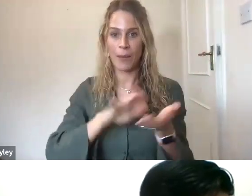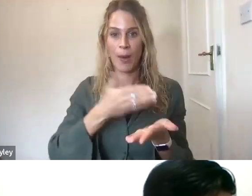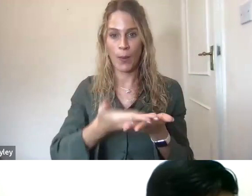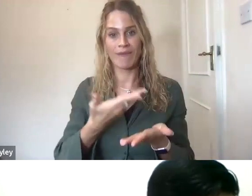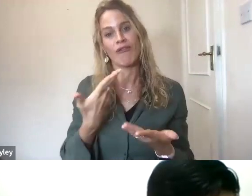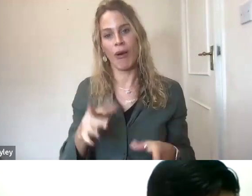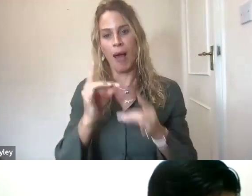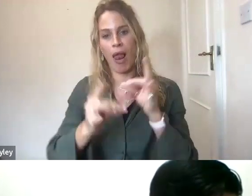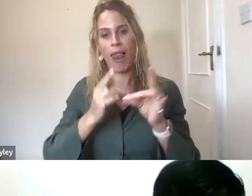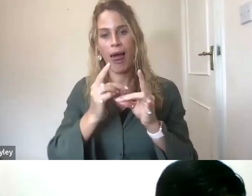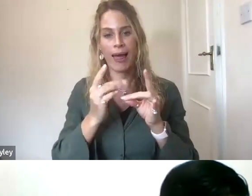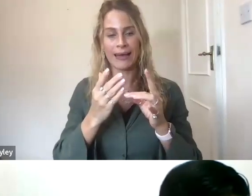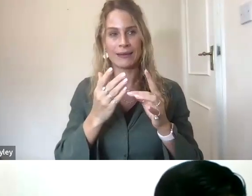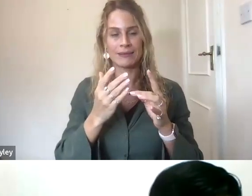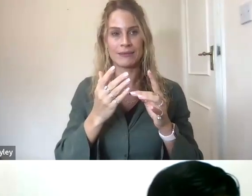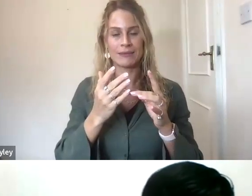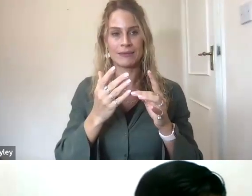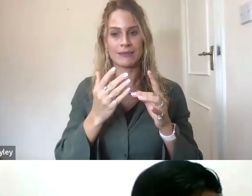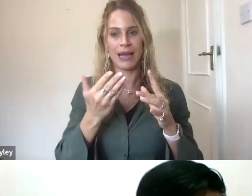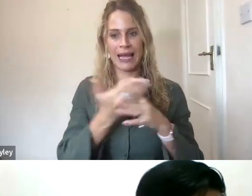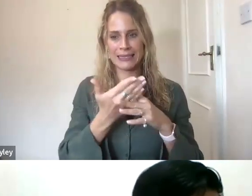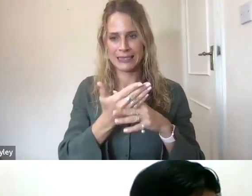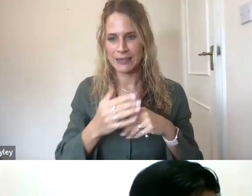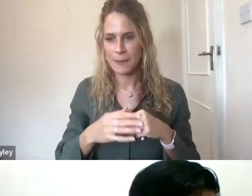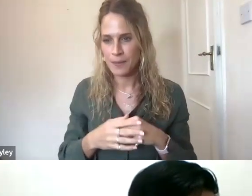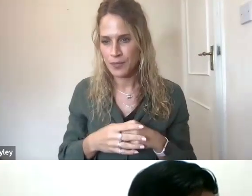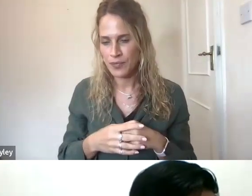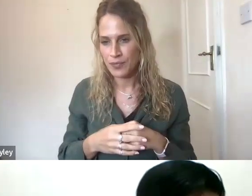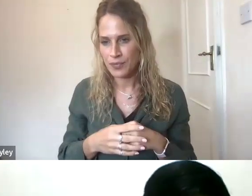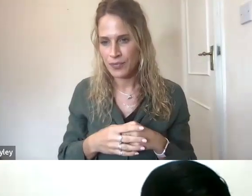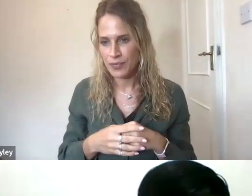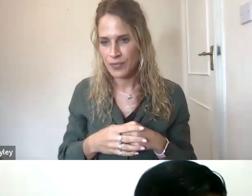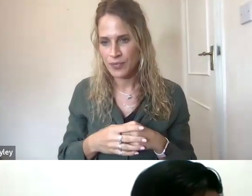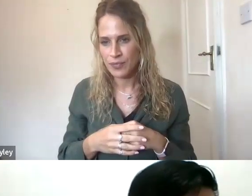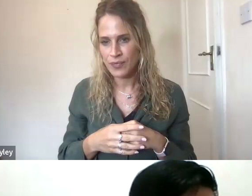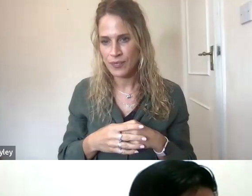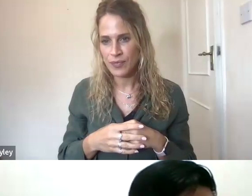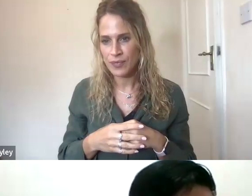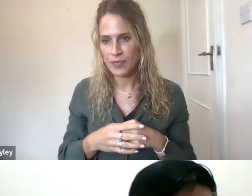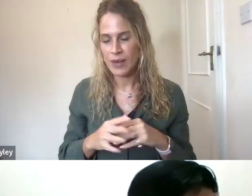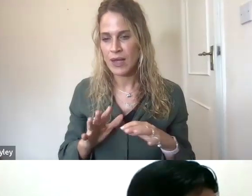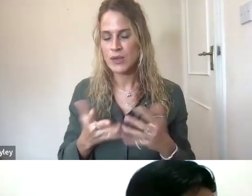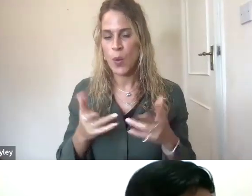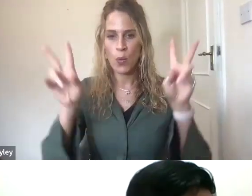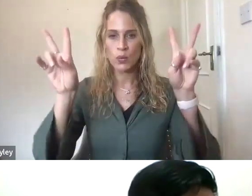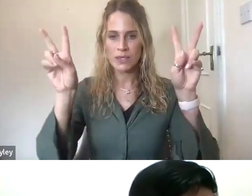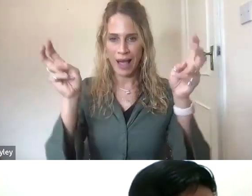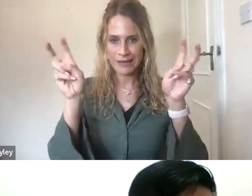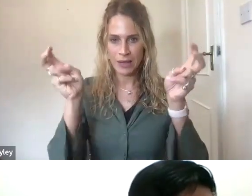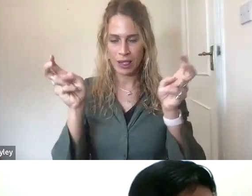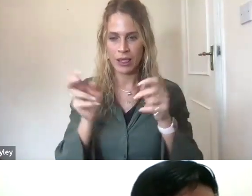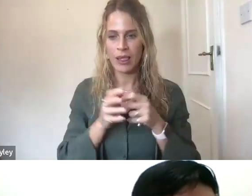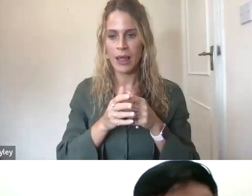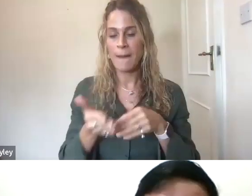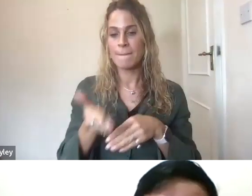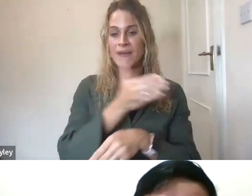And I'm glad the editorial team liked it that much. So the title is